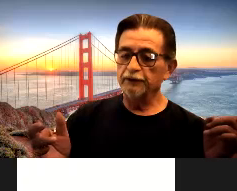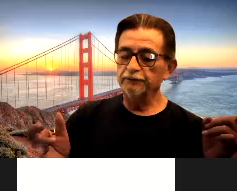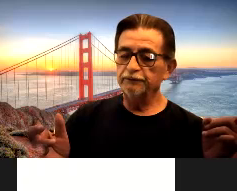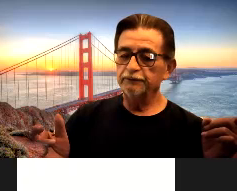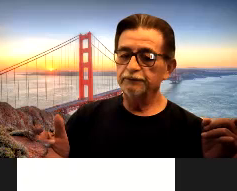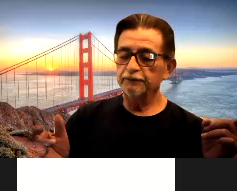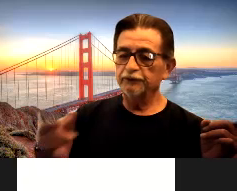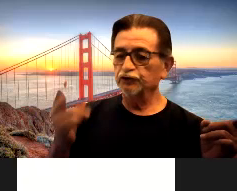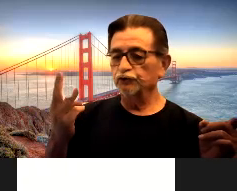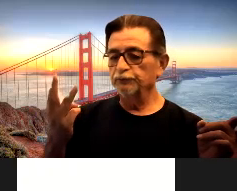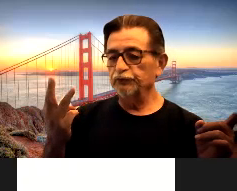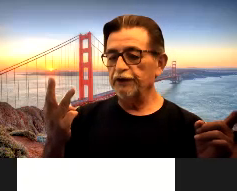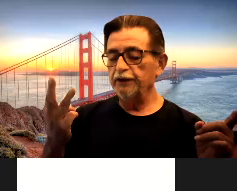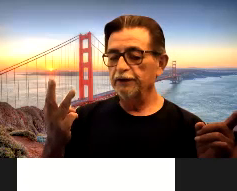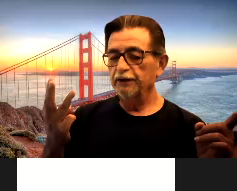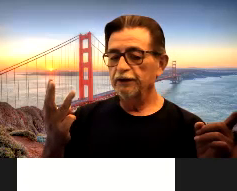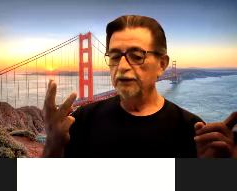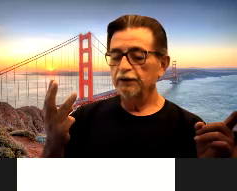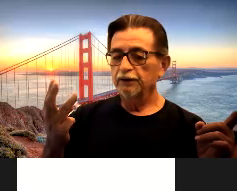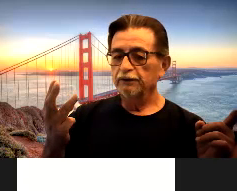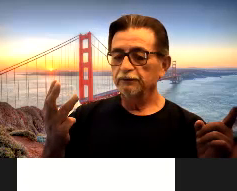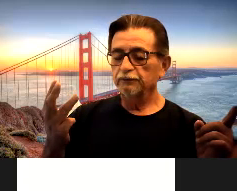It's a metal. It's in group 3.